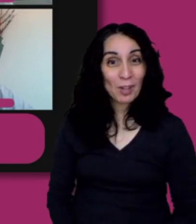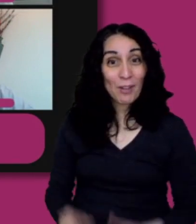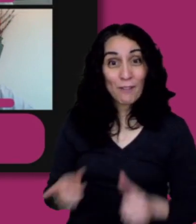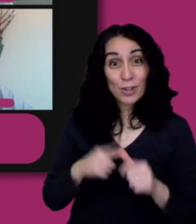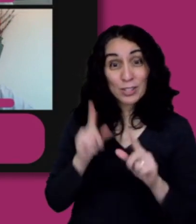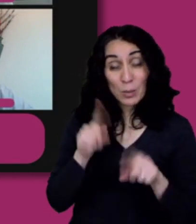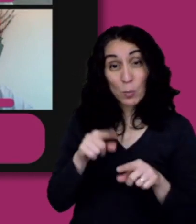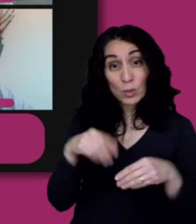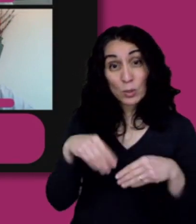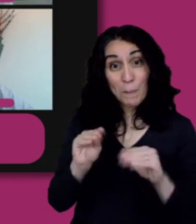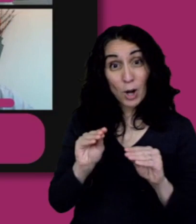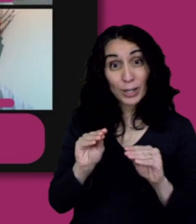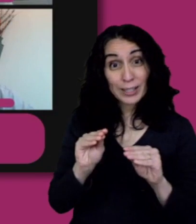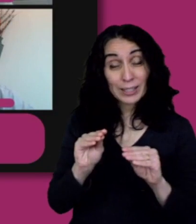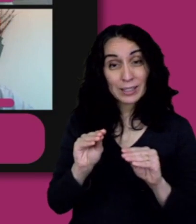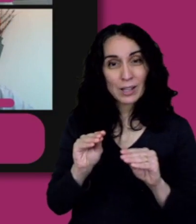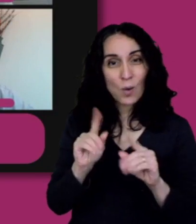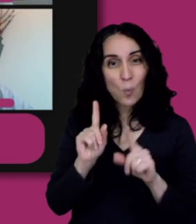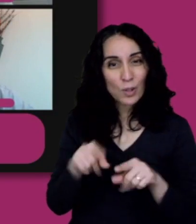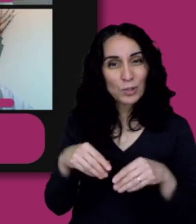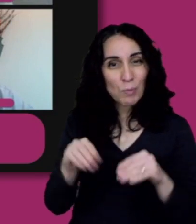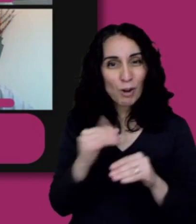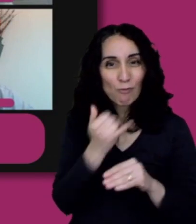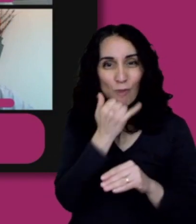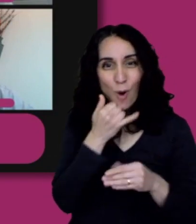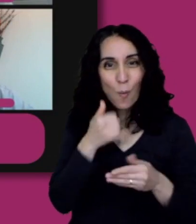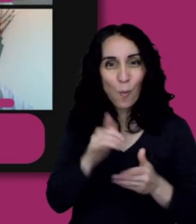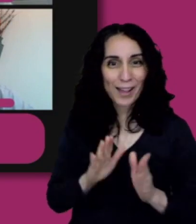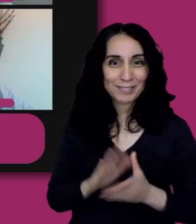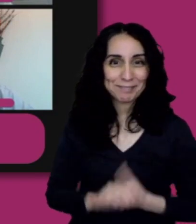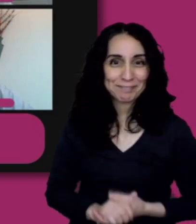so when we first went to market, we went to